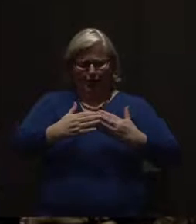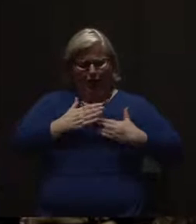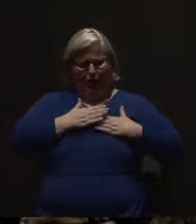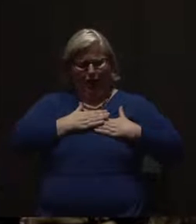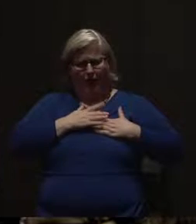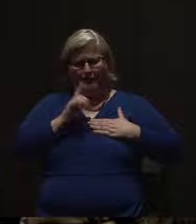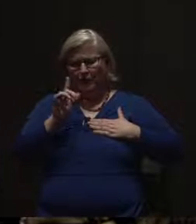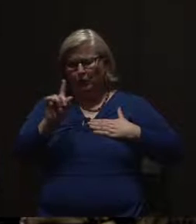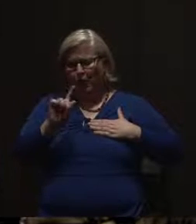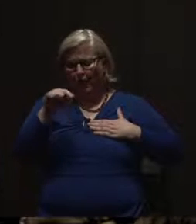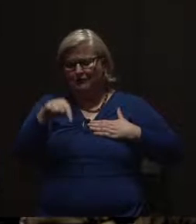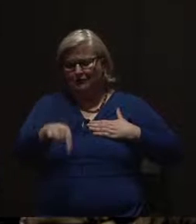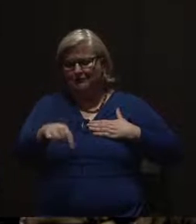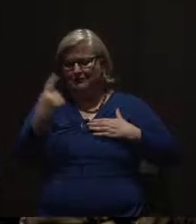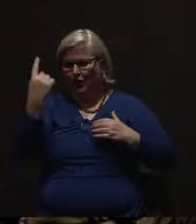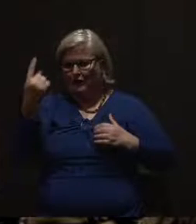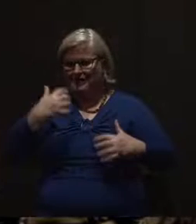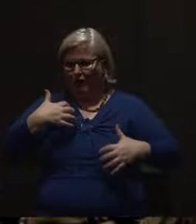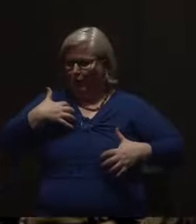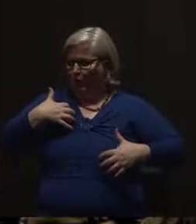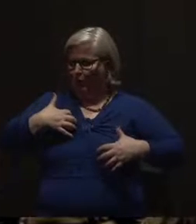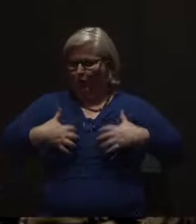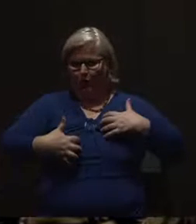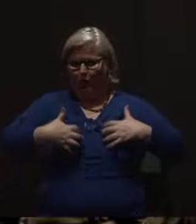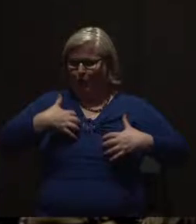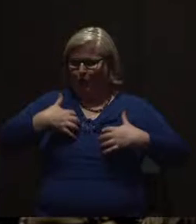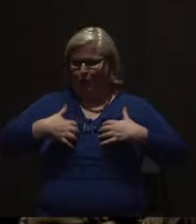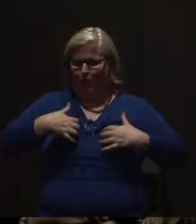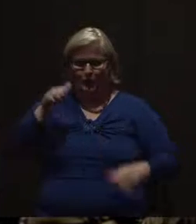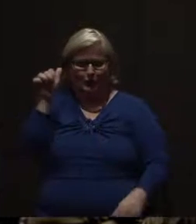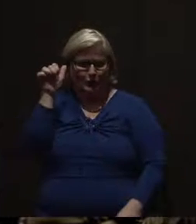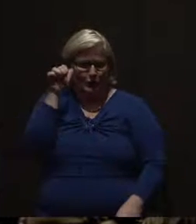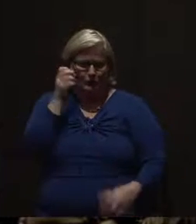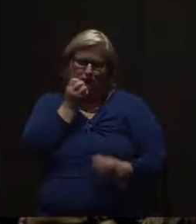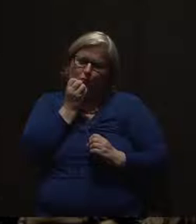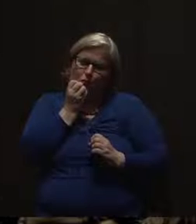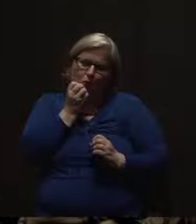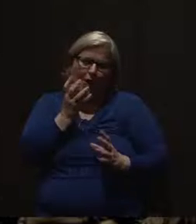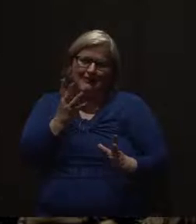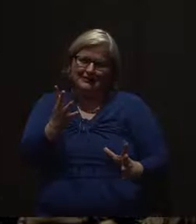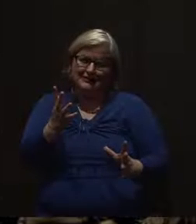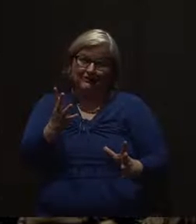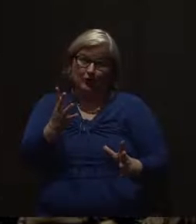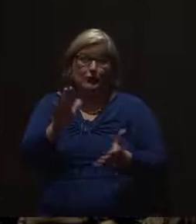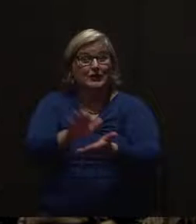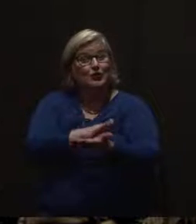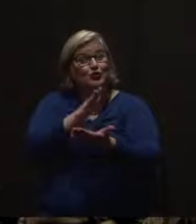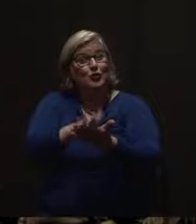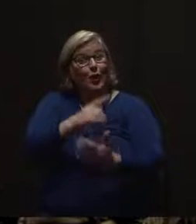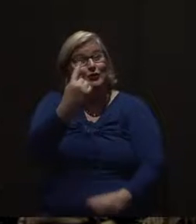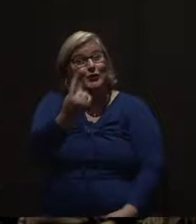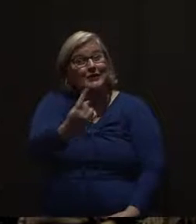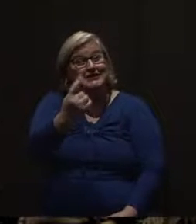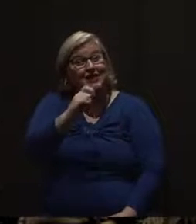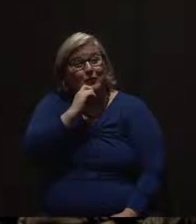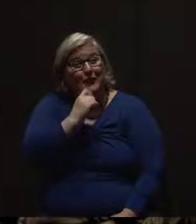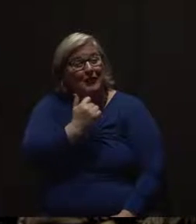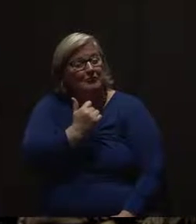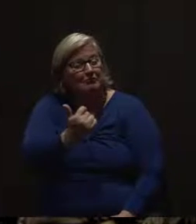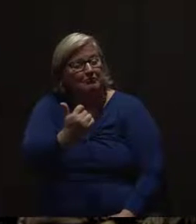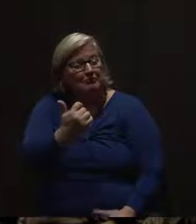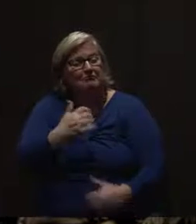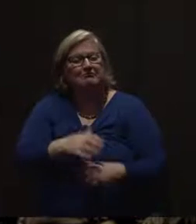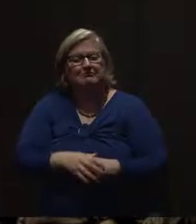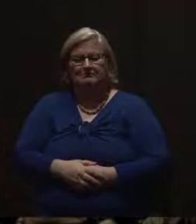promise she's as vivacious as Tina Turner. She won't sing, but she, yeah, well, you will